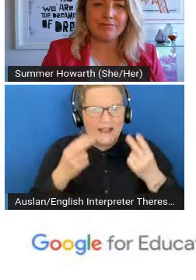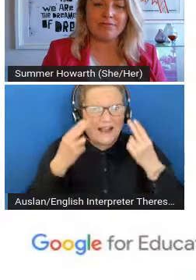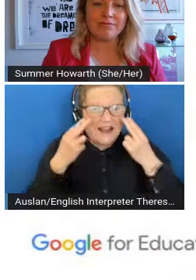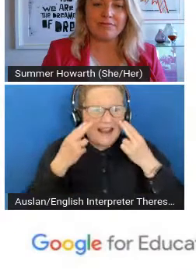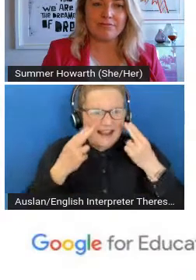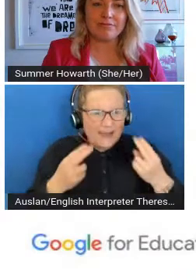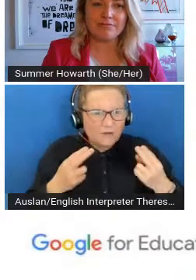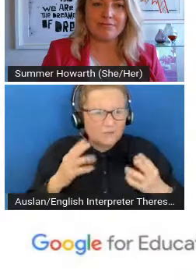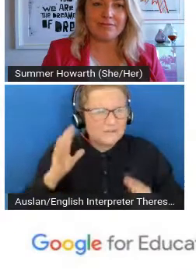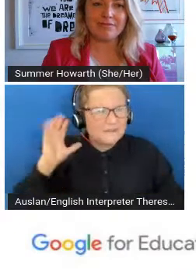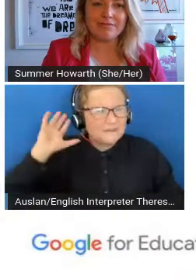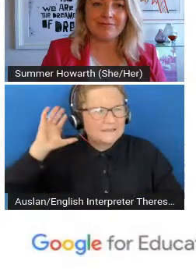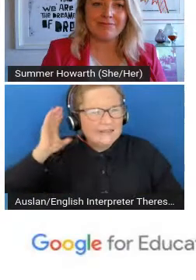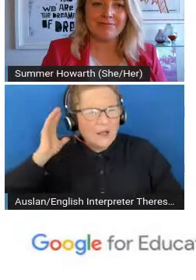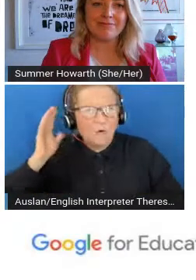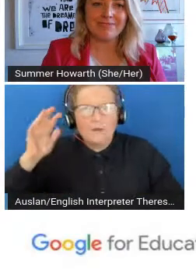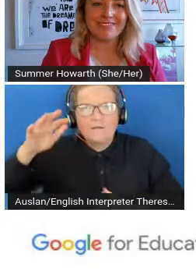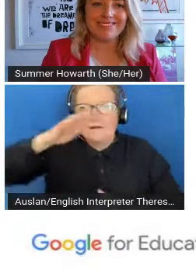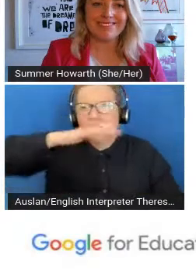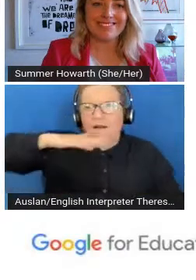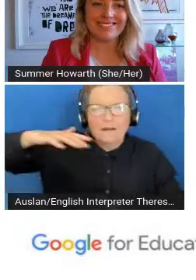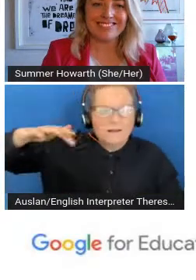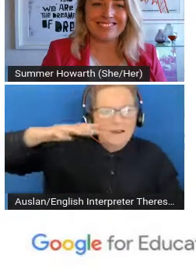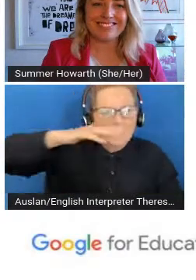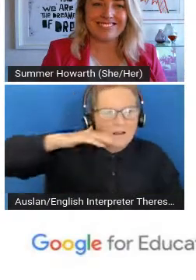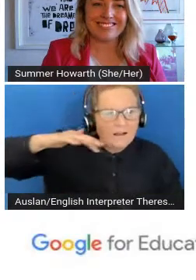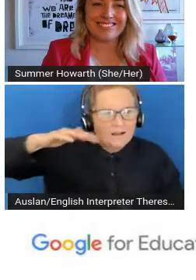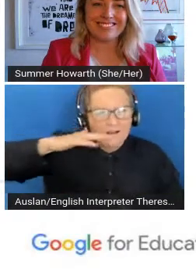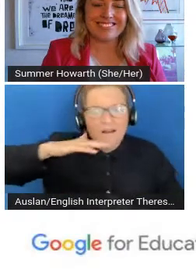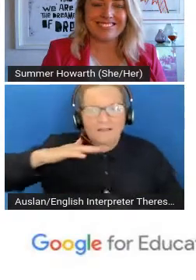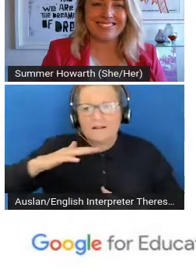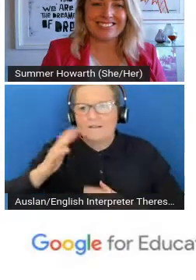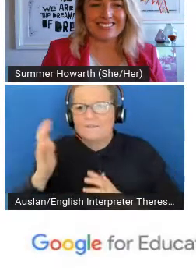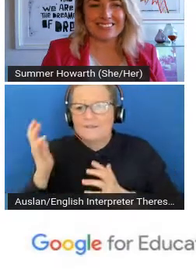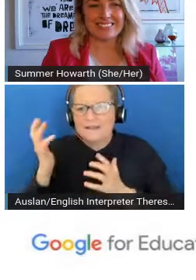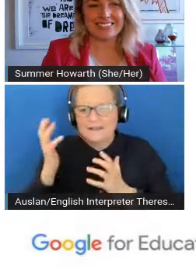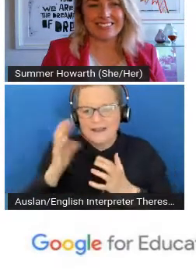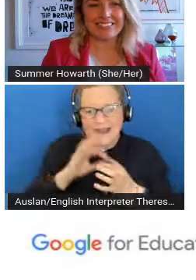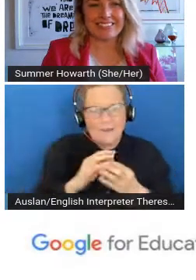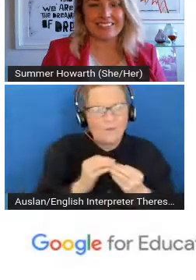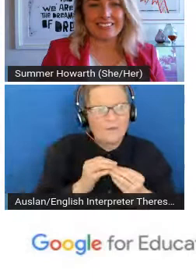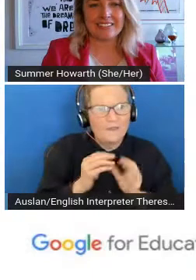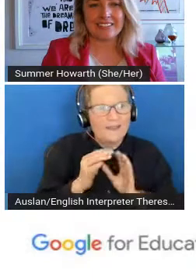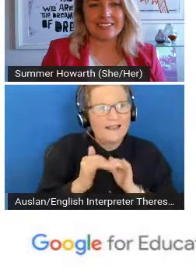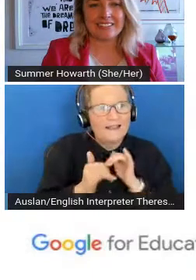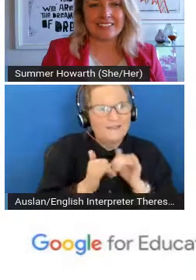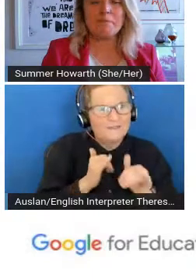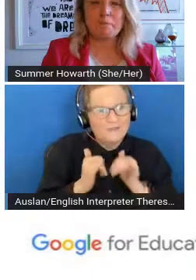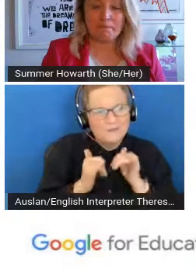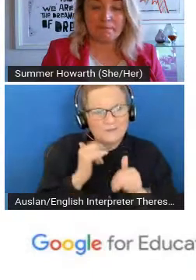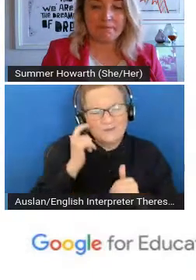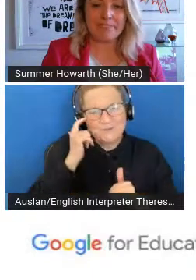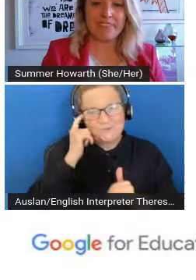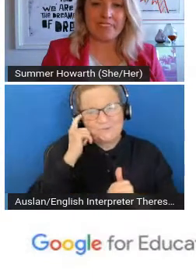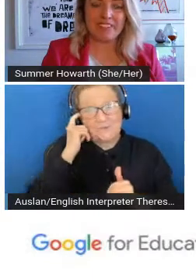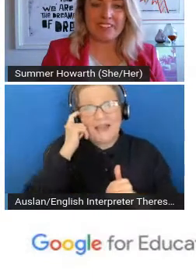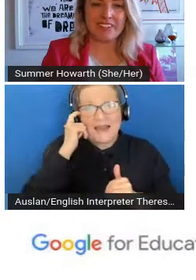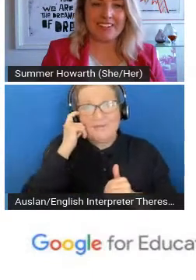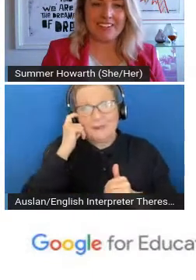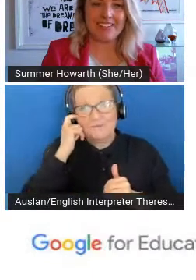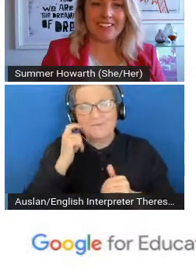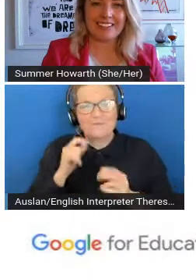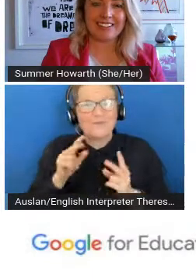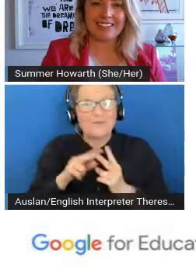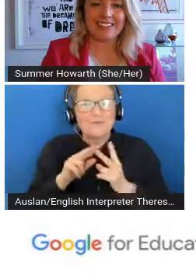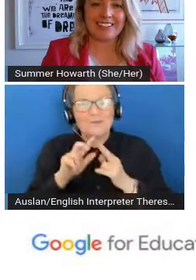place, then mixing it in with interviews and, you know, of all sorts of folks. So anyways, a couple of examples